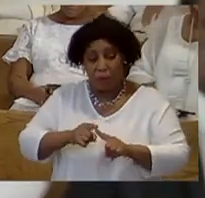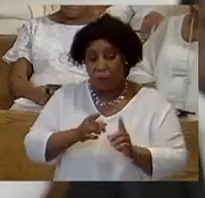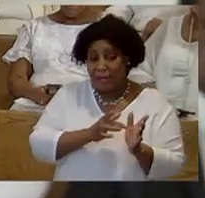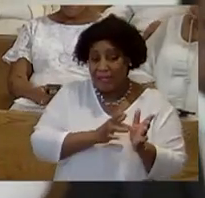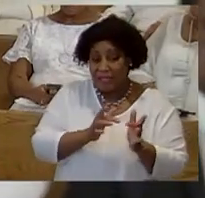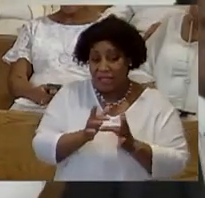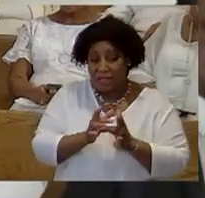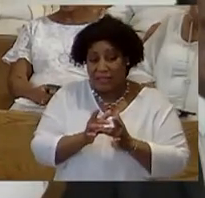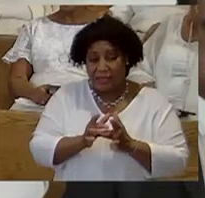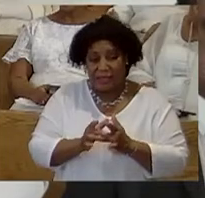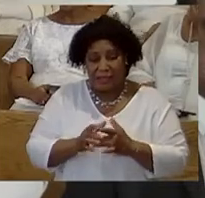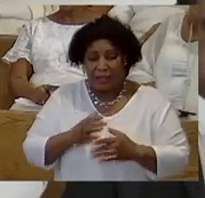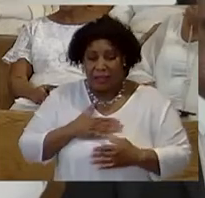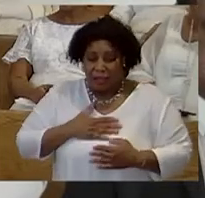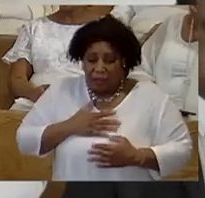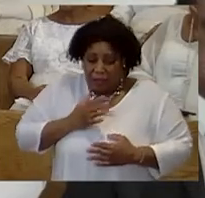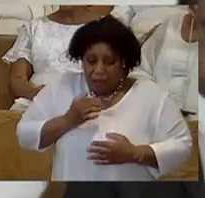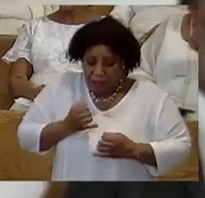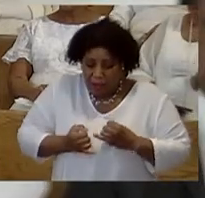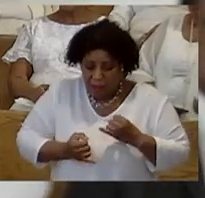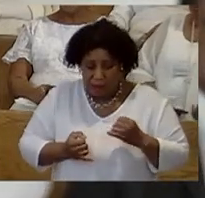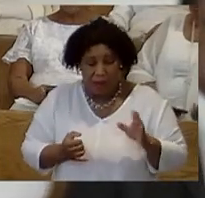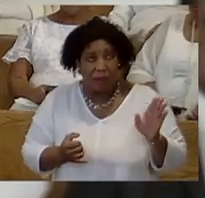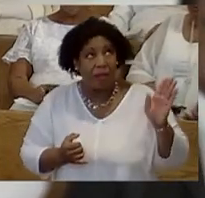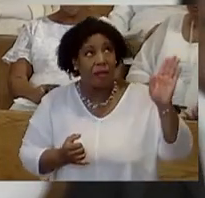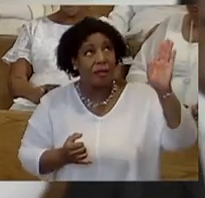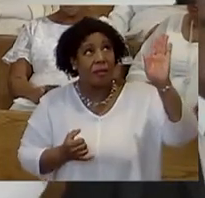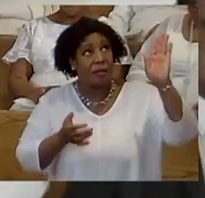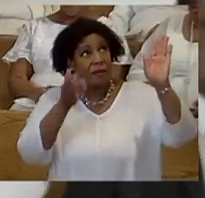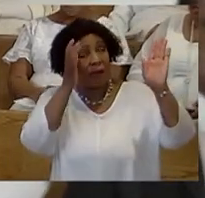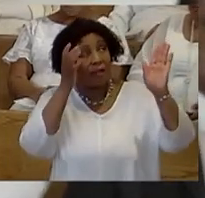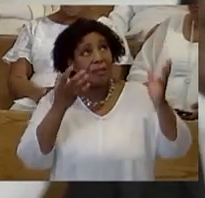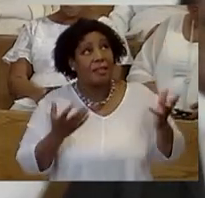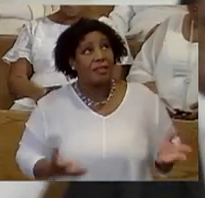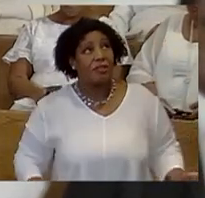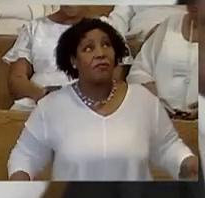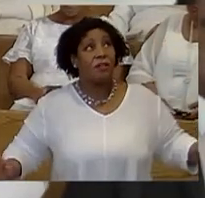Jesus gave his last and he says, Father, it is finished,